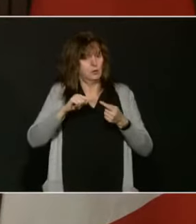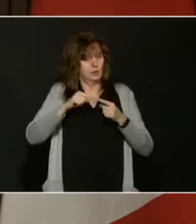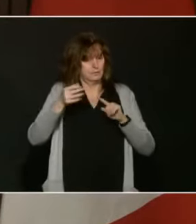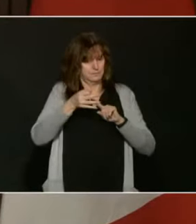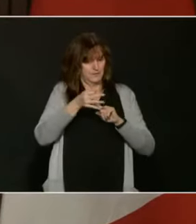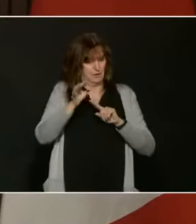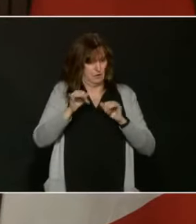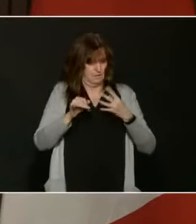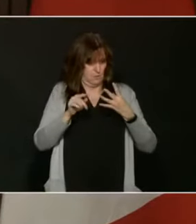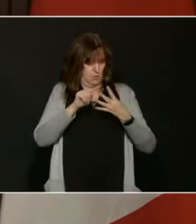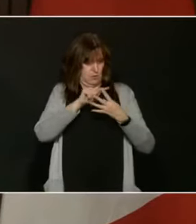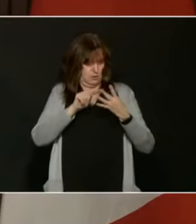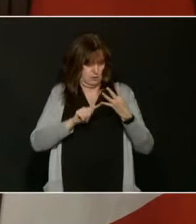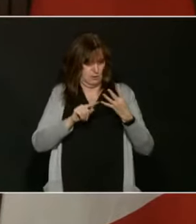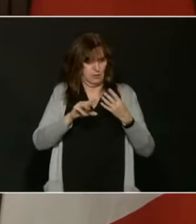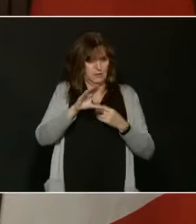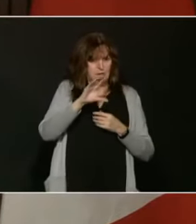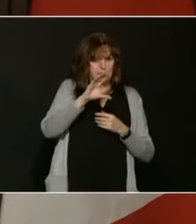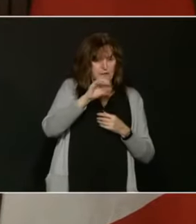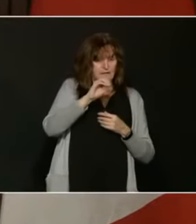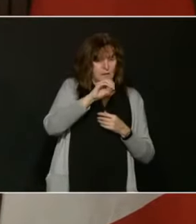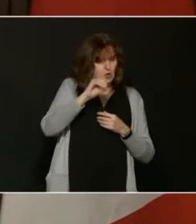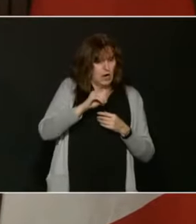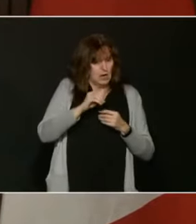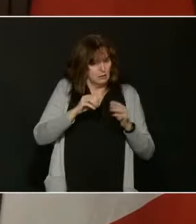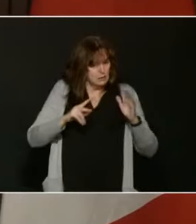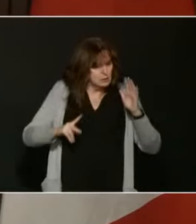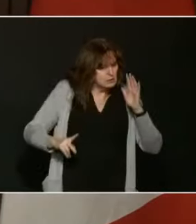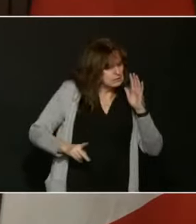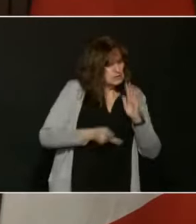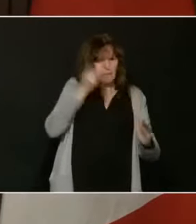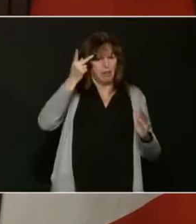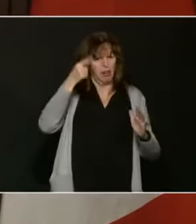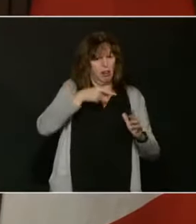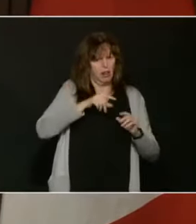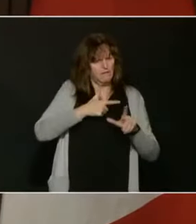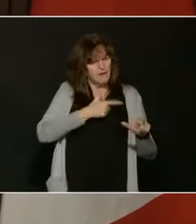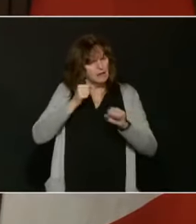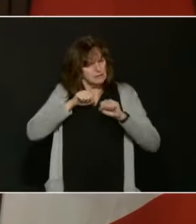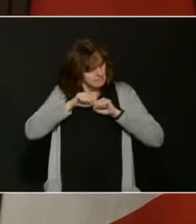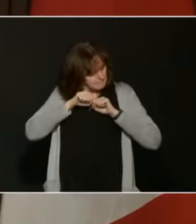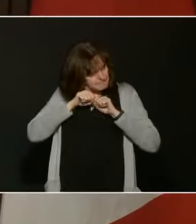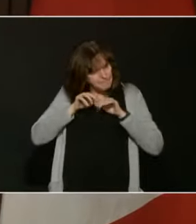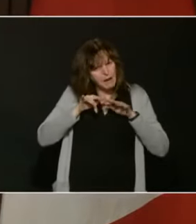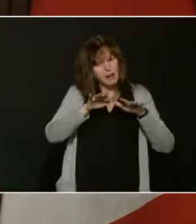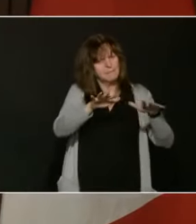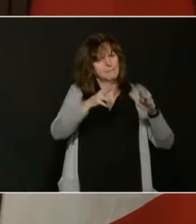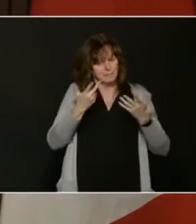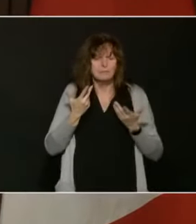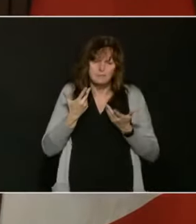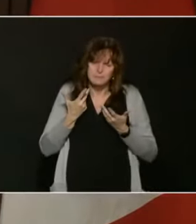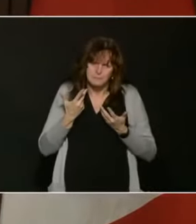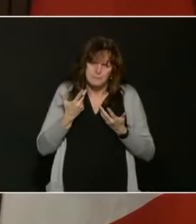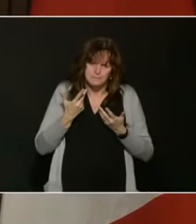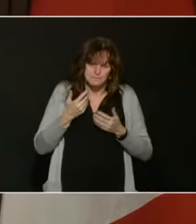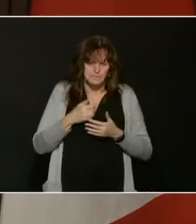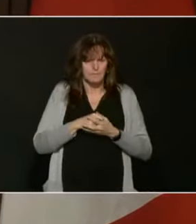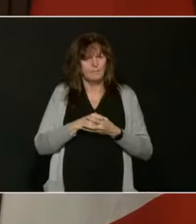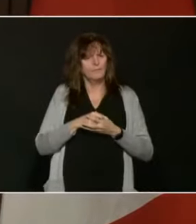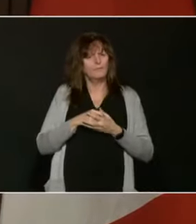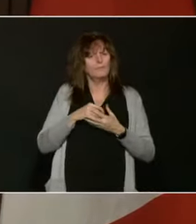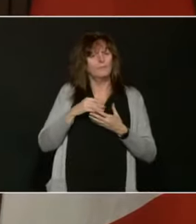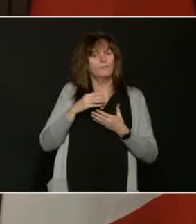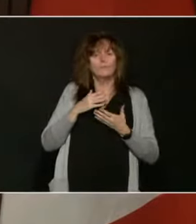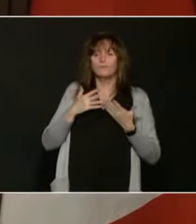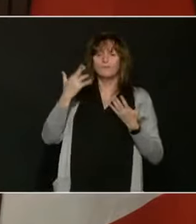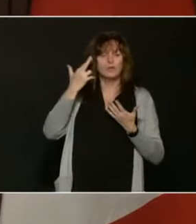in studies from about 40 to over 60% more transmissible. Part of that's because we're drawing the observations